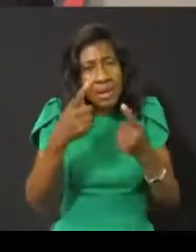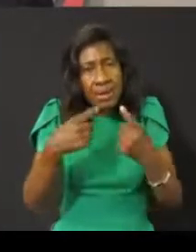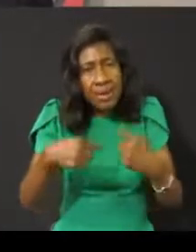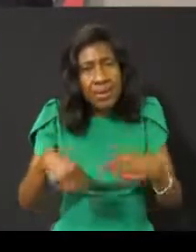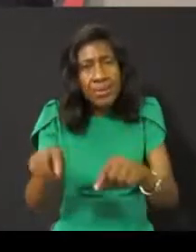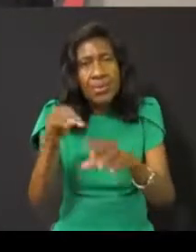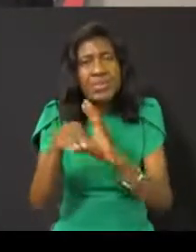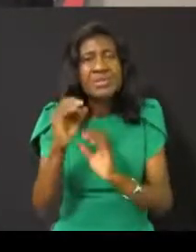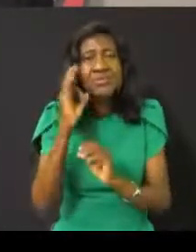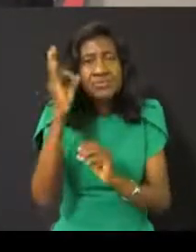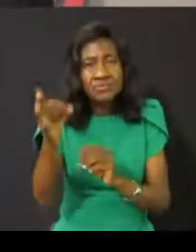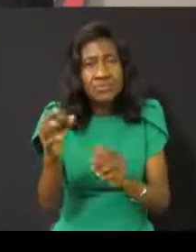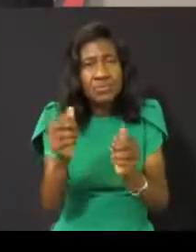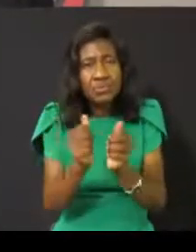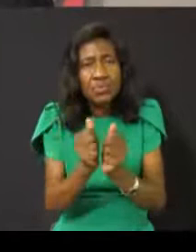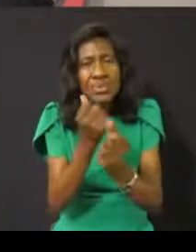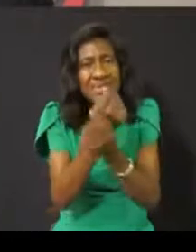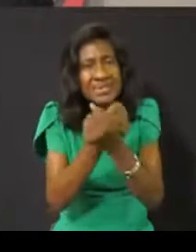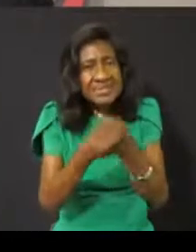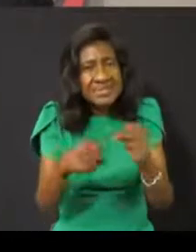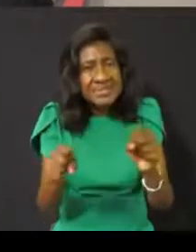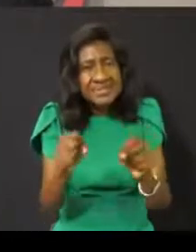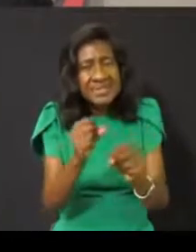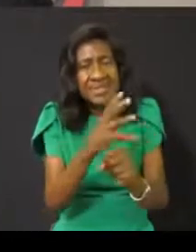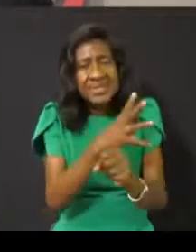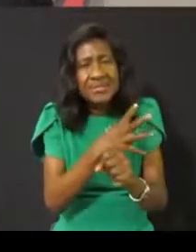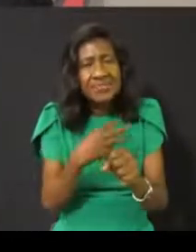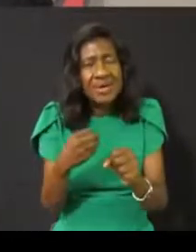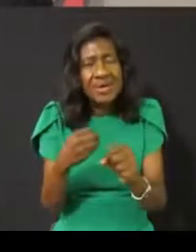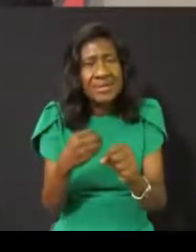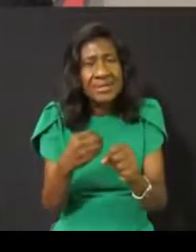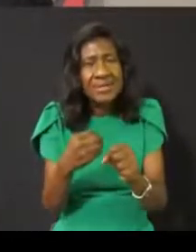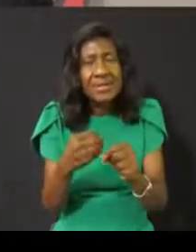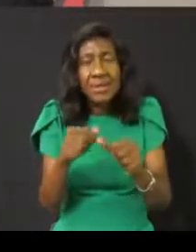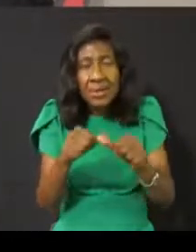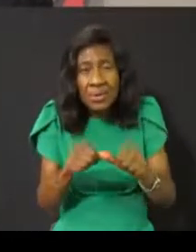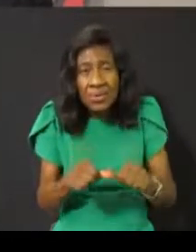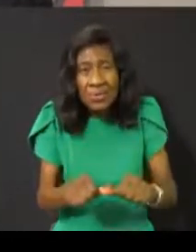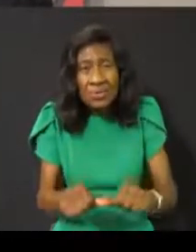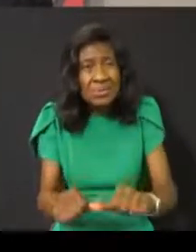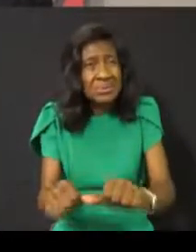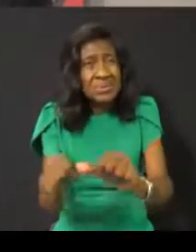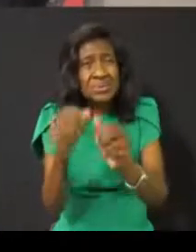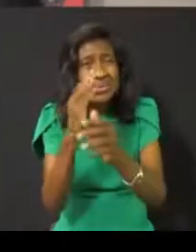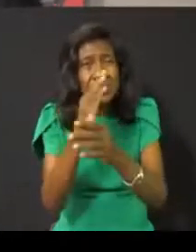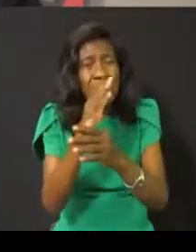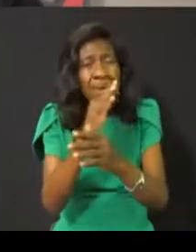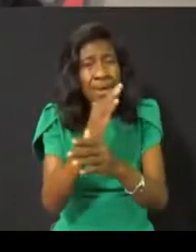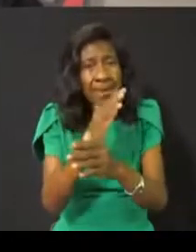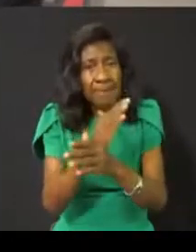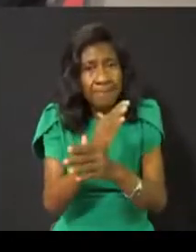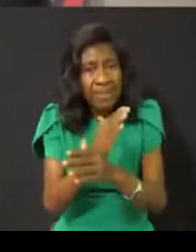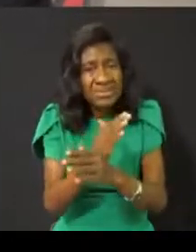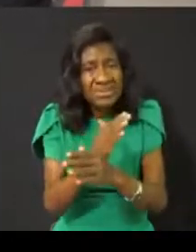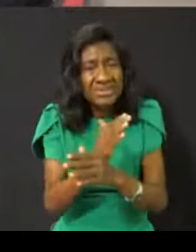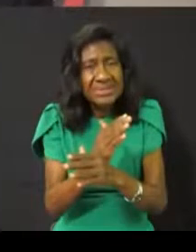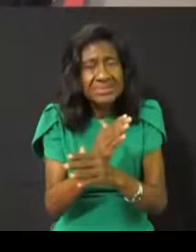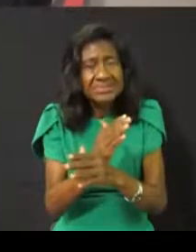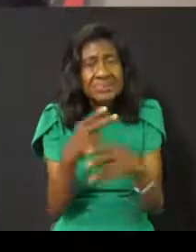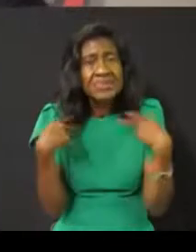a safe and sustained reopening that protects our healthcare and education